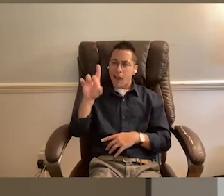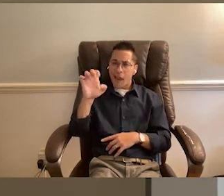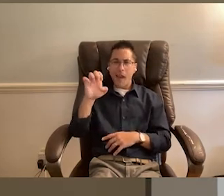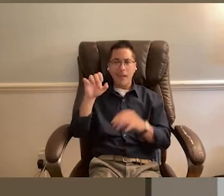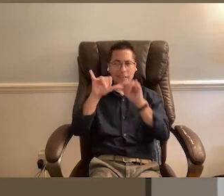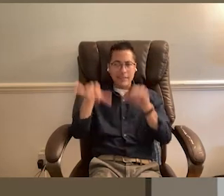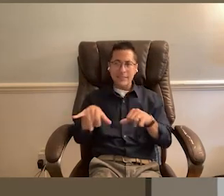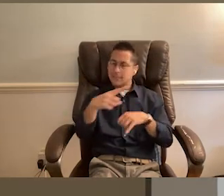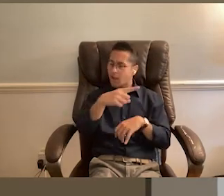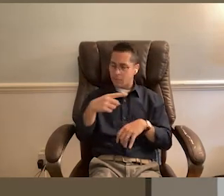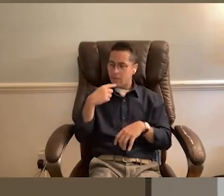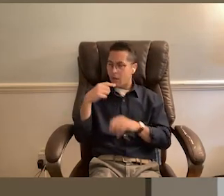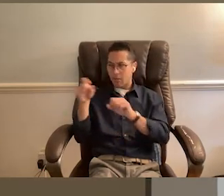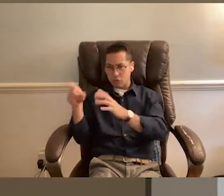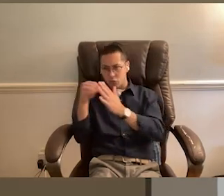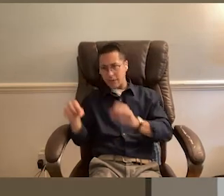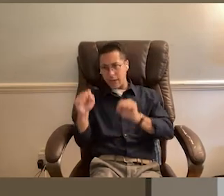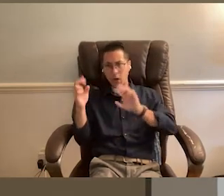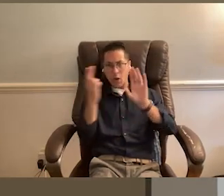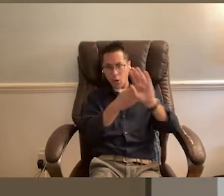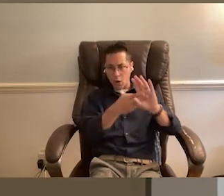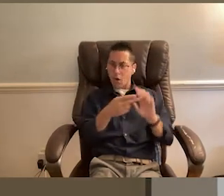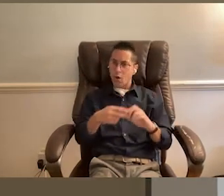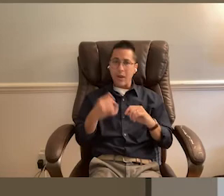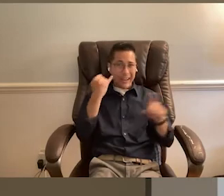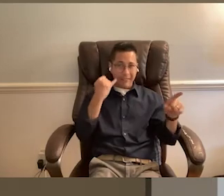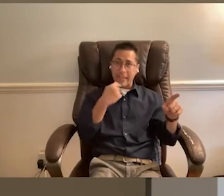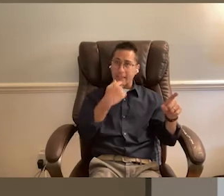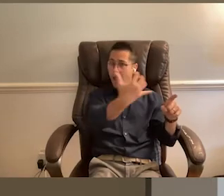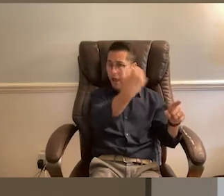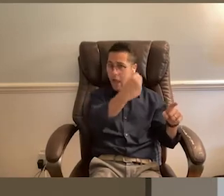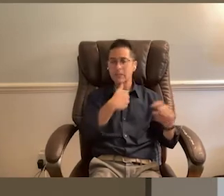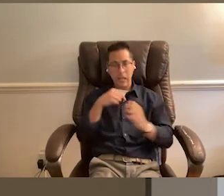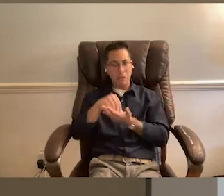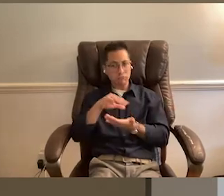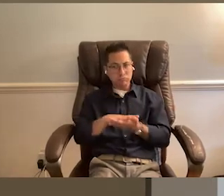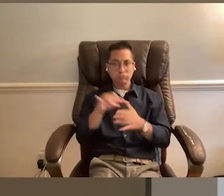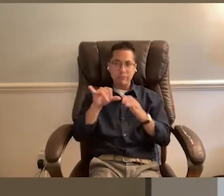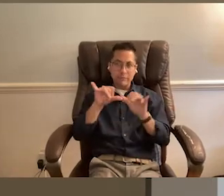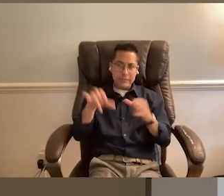to figure out what you want to talk about first. But then you can go to those office hours.